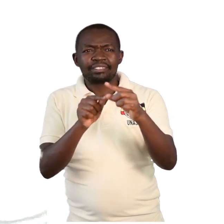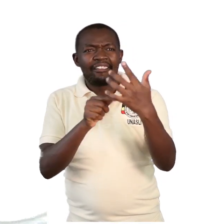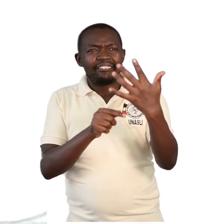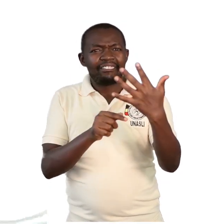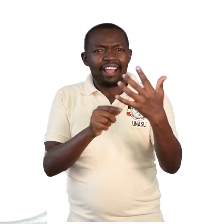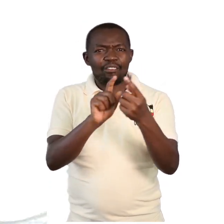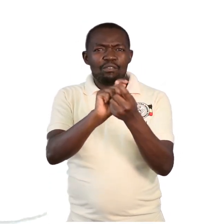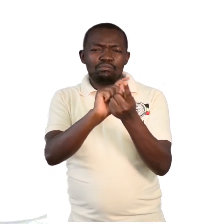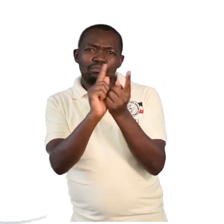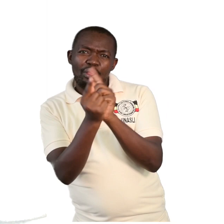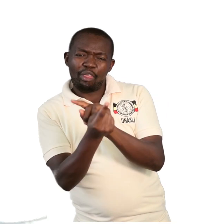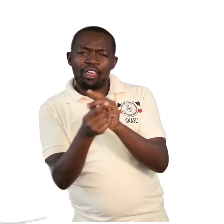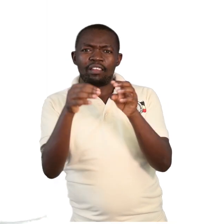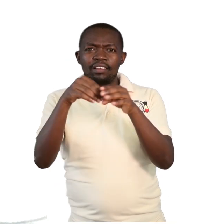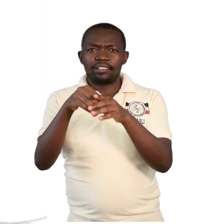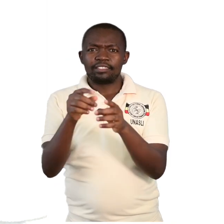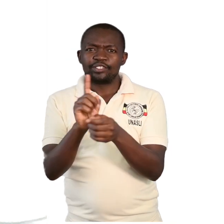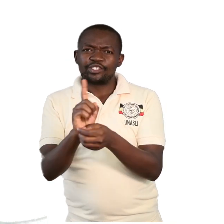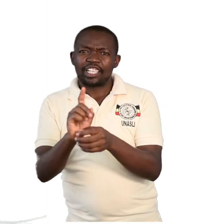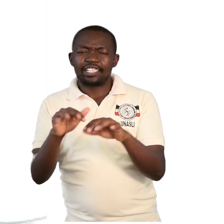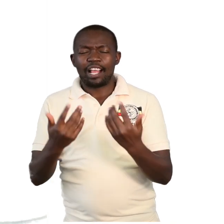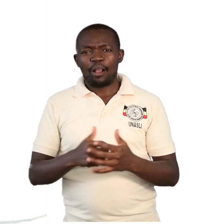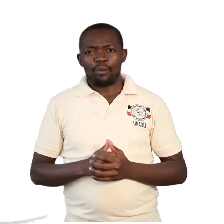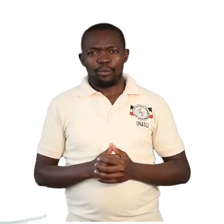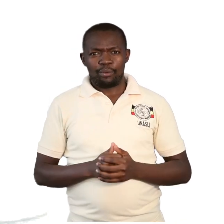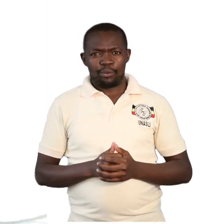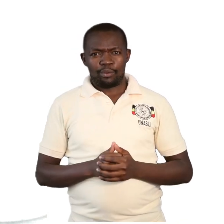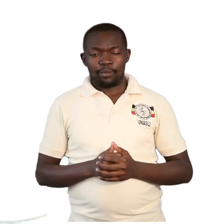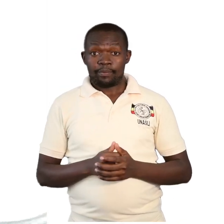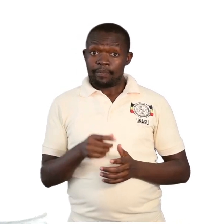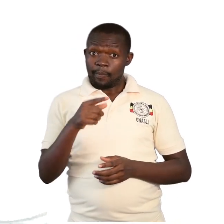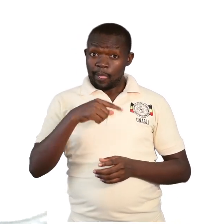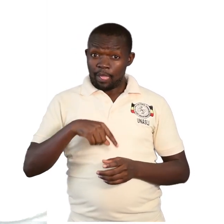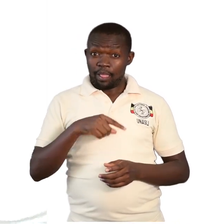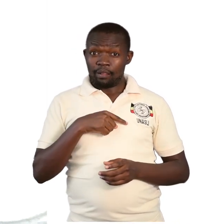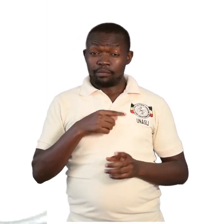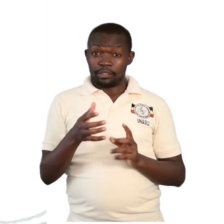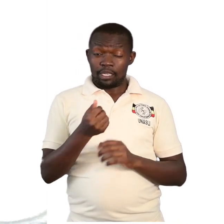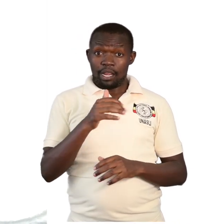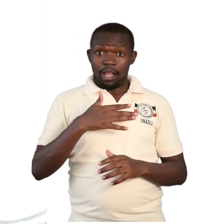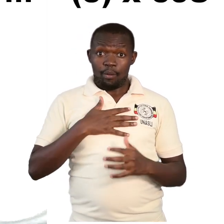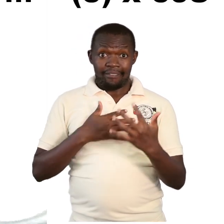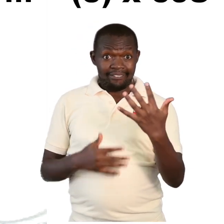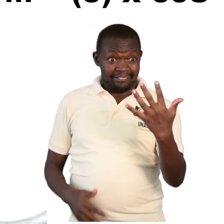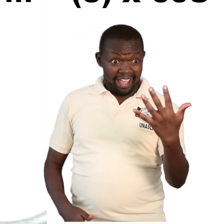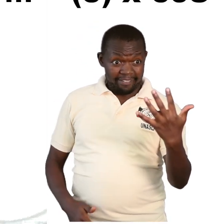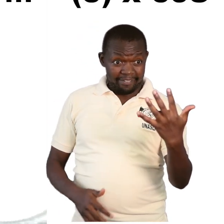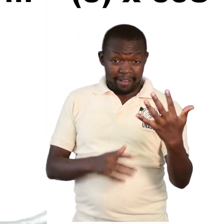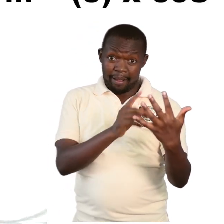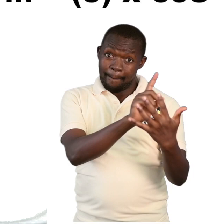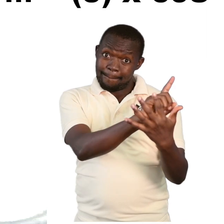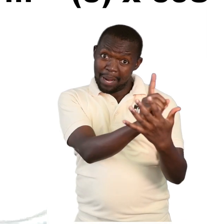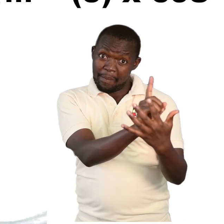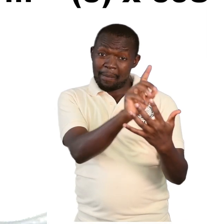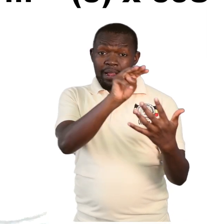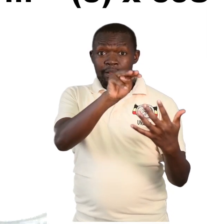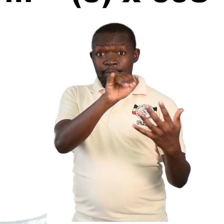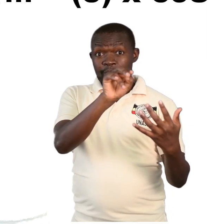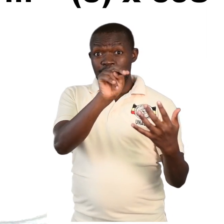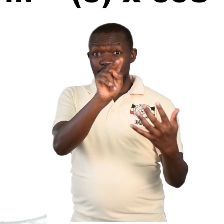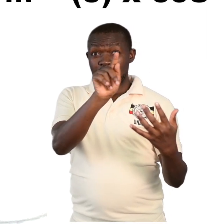convert 5 minutes to seconds? We are going to get our 5 times the